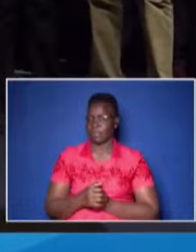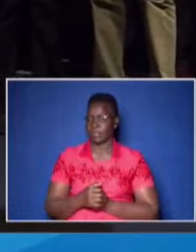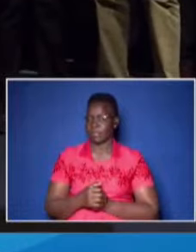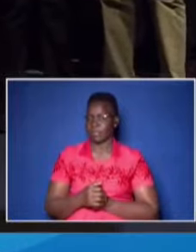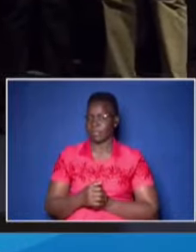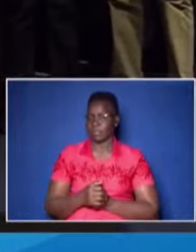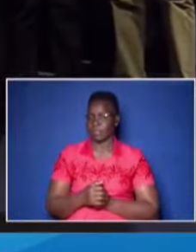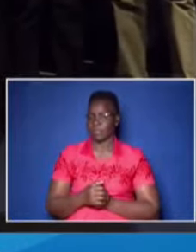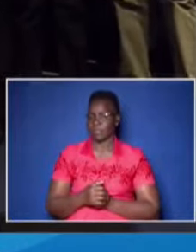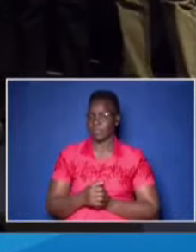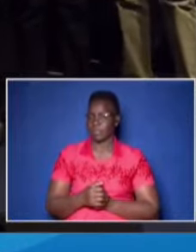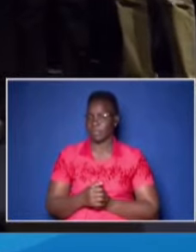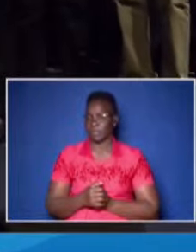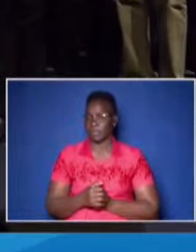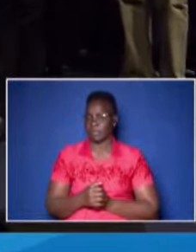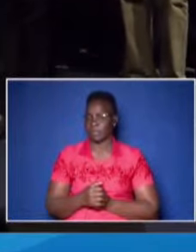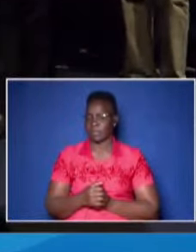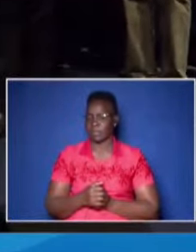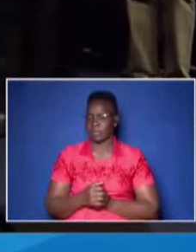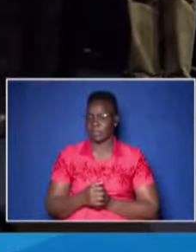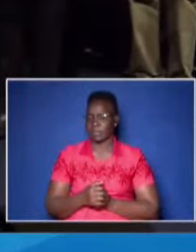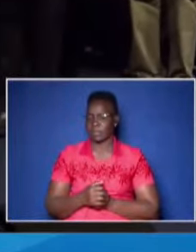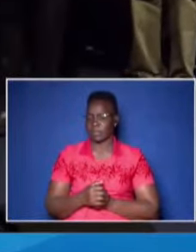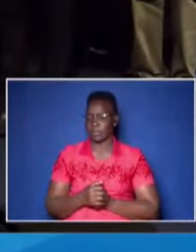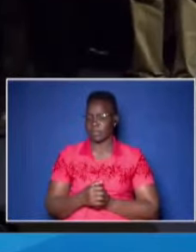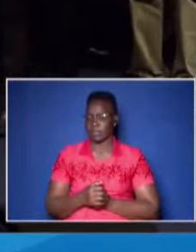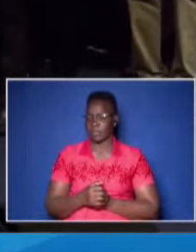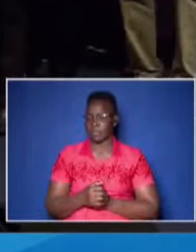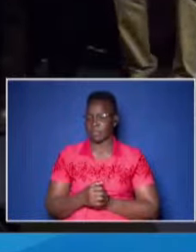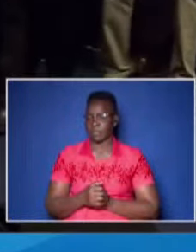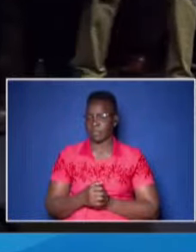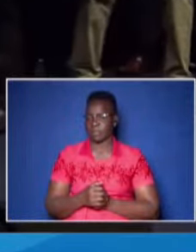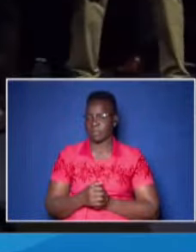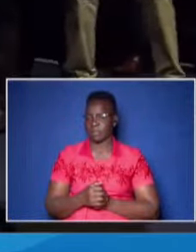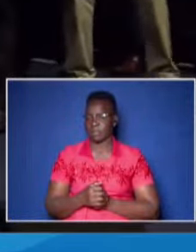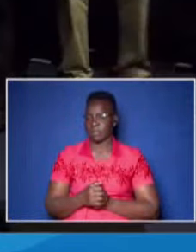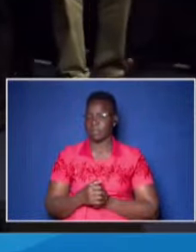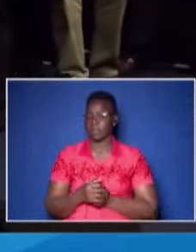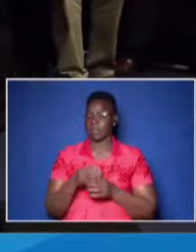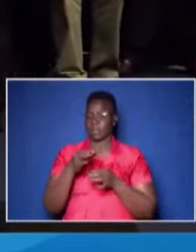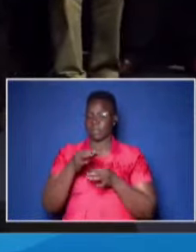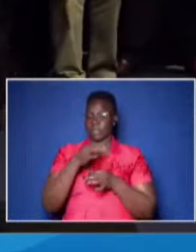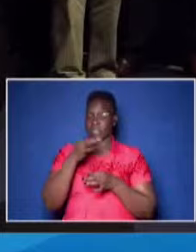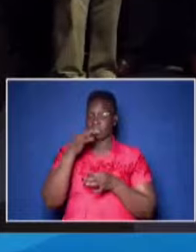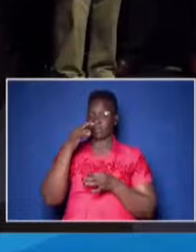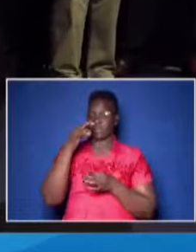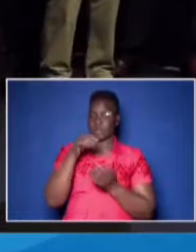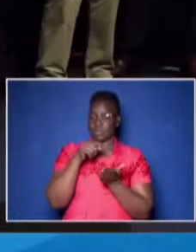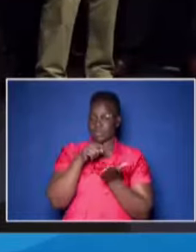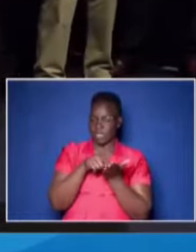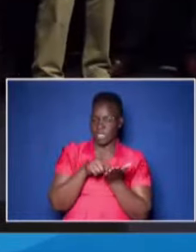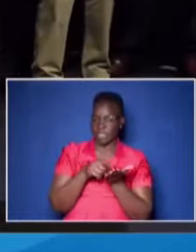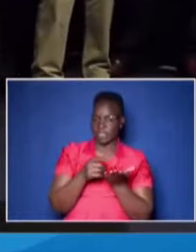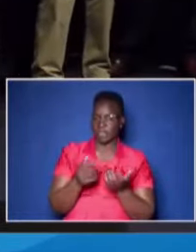dep I see great depth spiritual depth